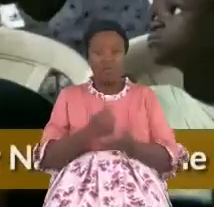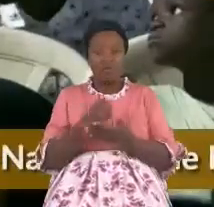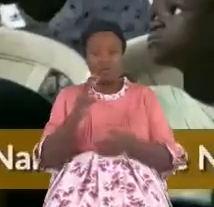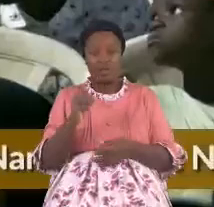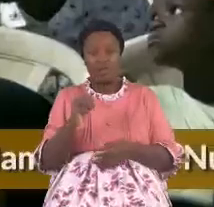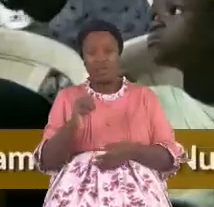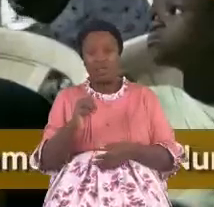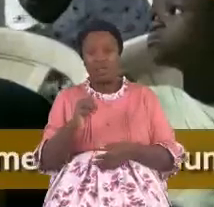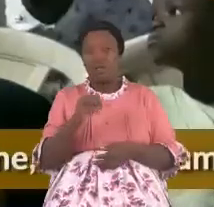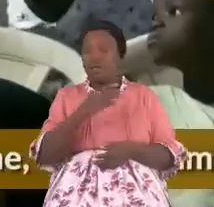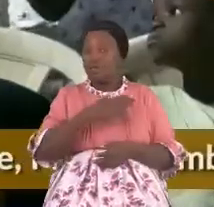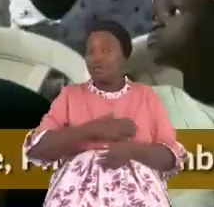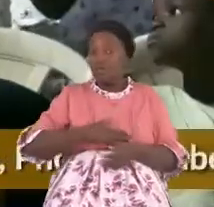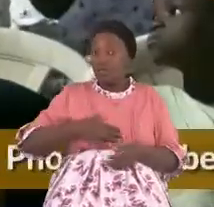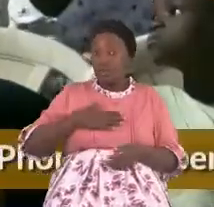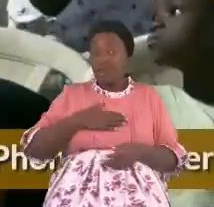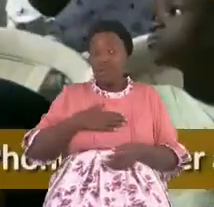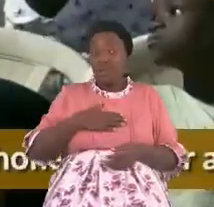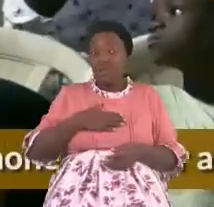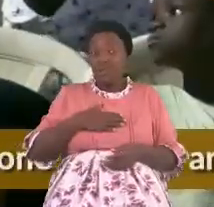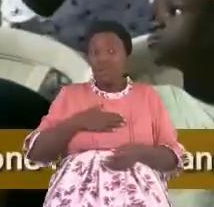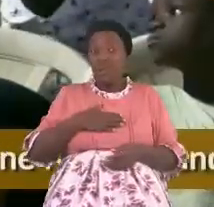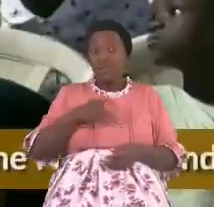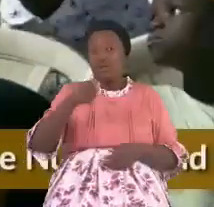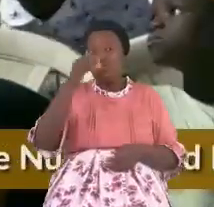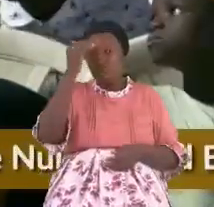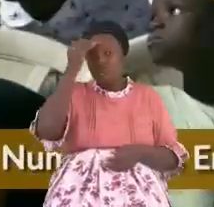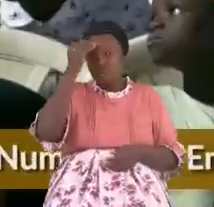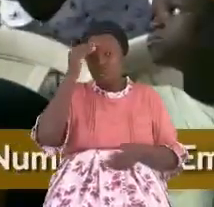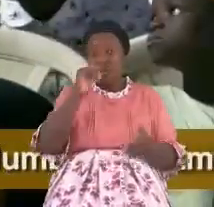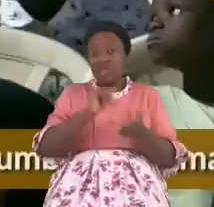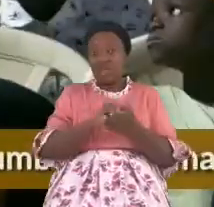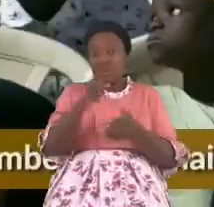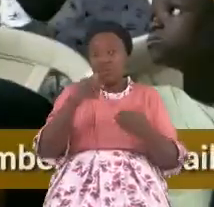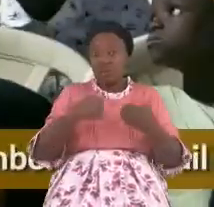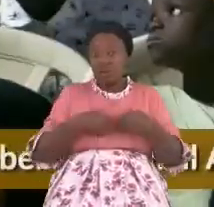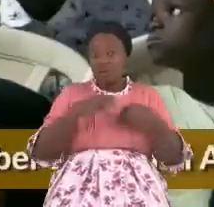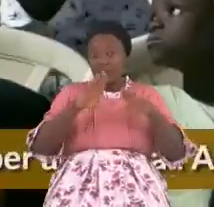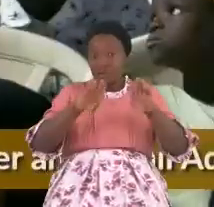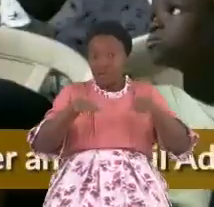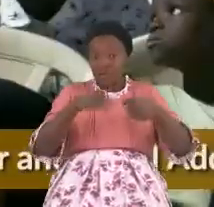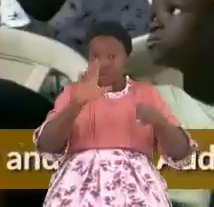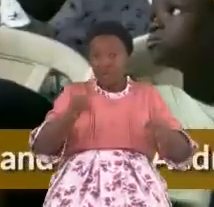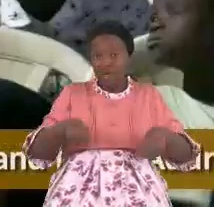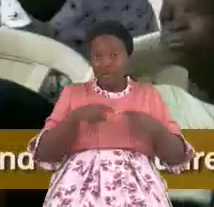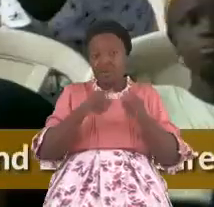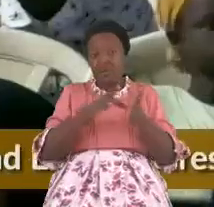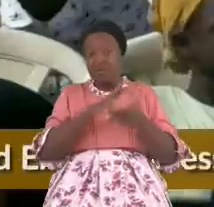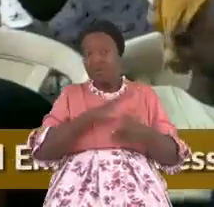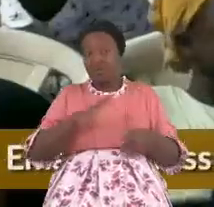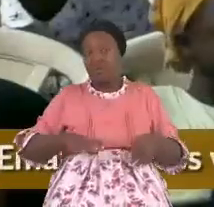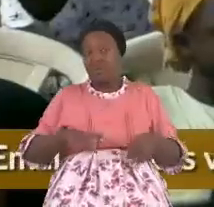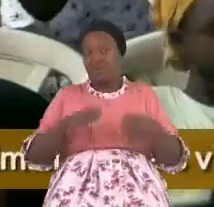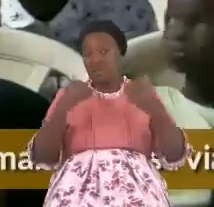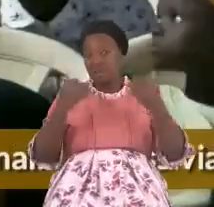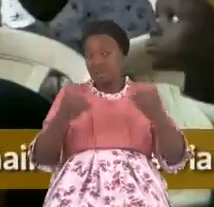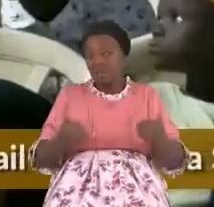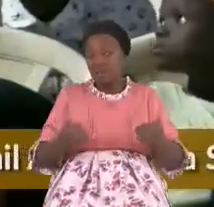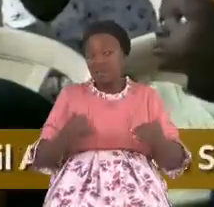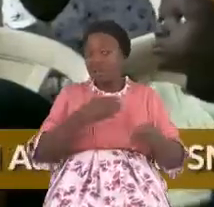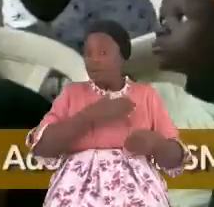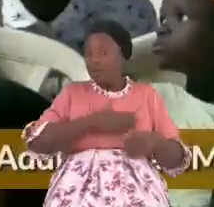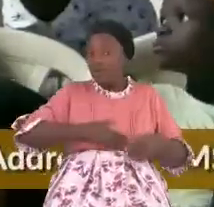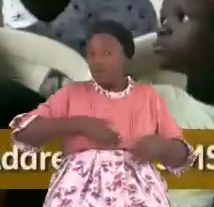Please extend the card to everyone. Fill it correctly and let's be very